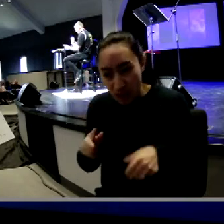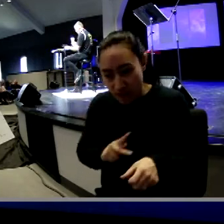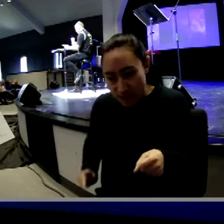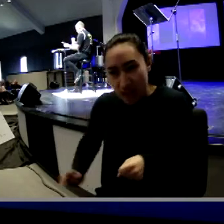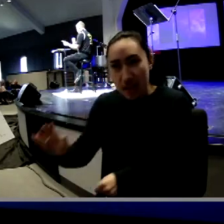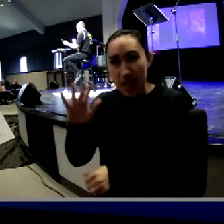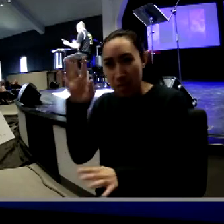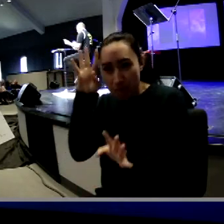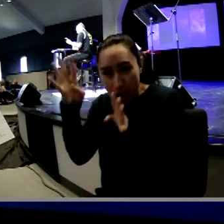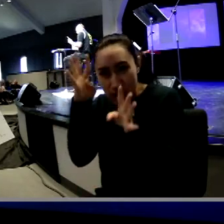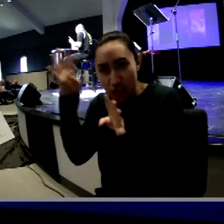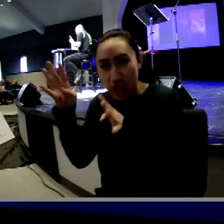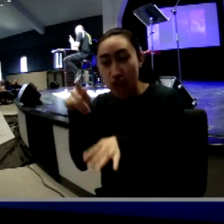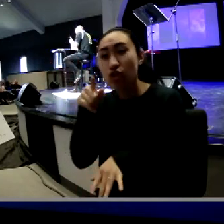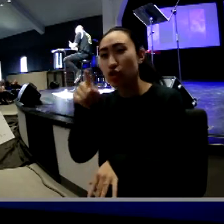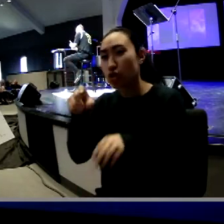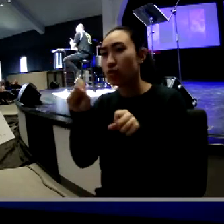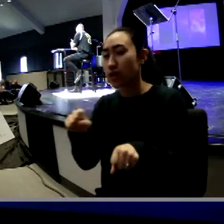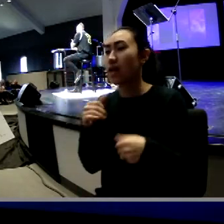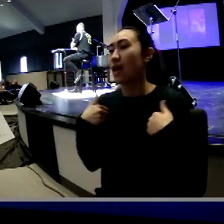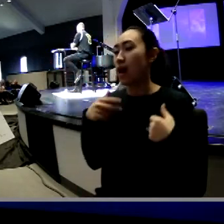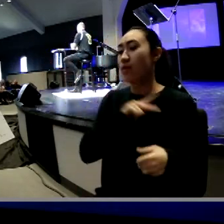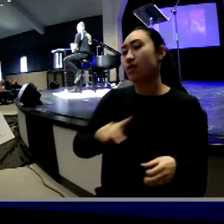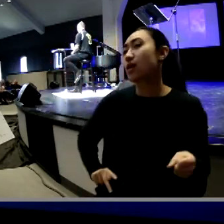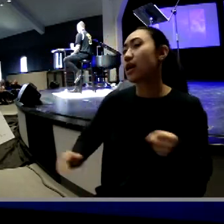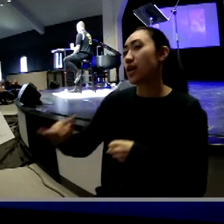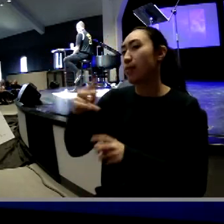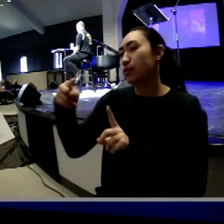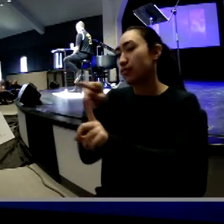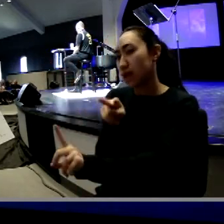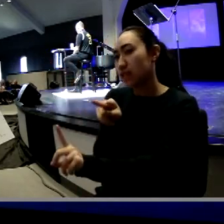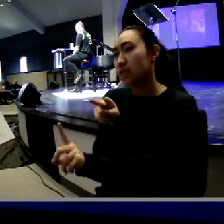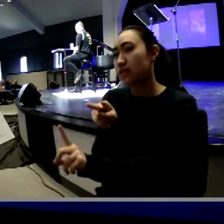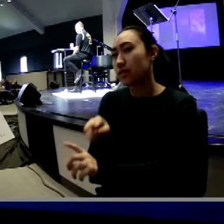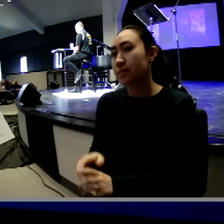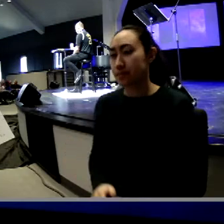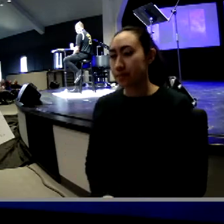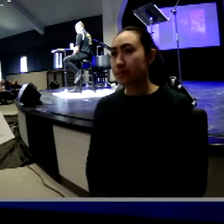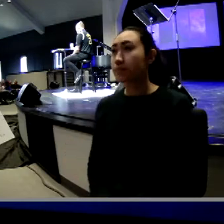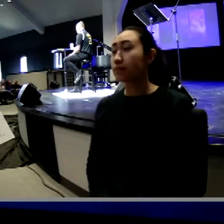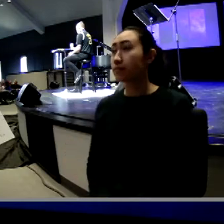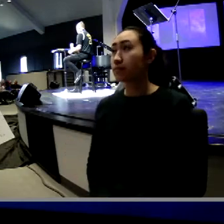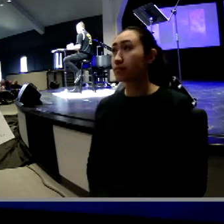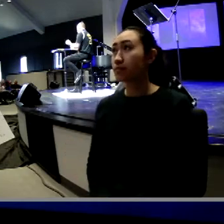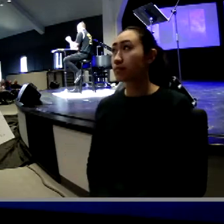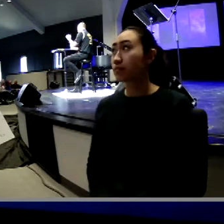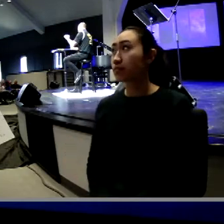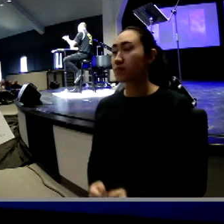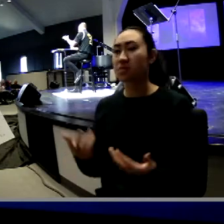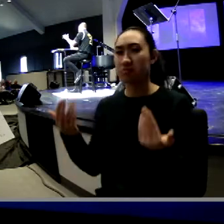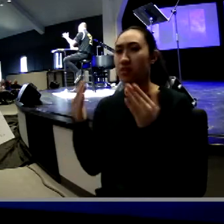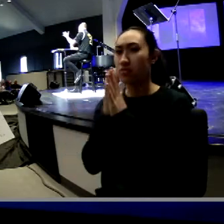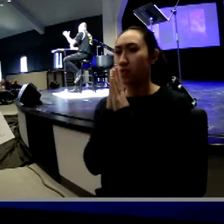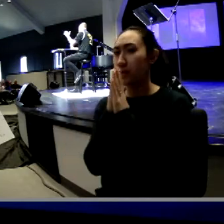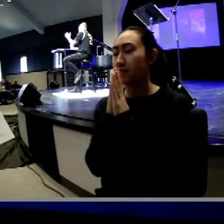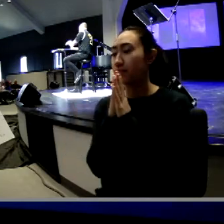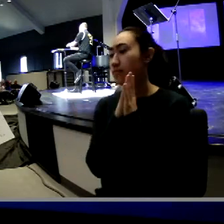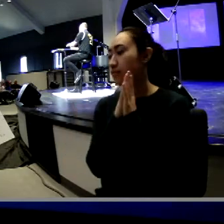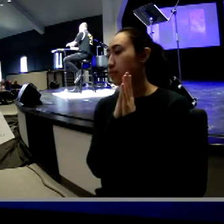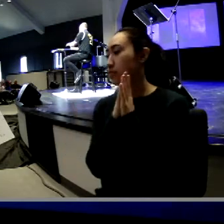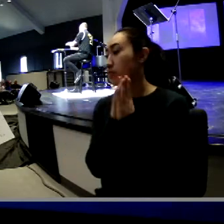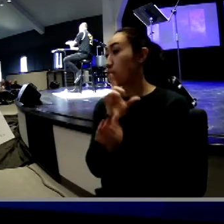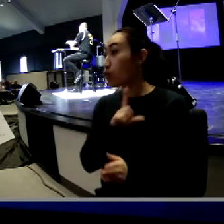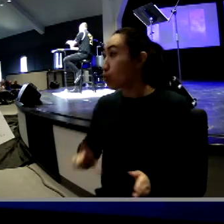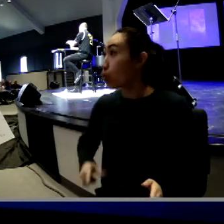story that has got eternal meaning for local impact. God, I just pray today as we look to your